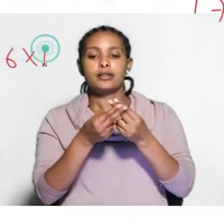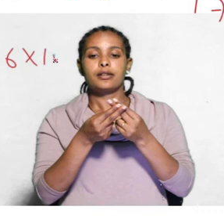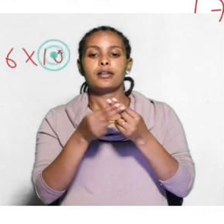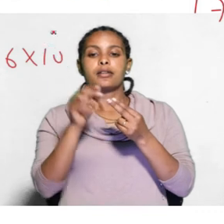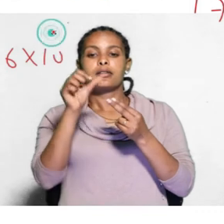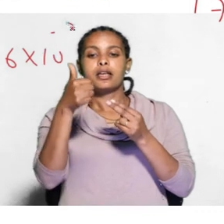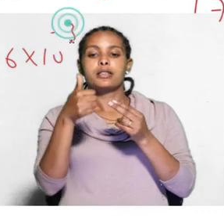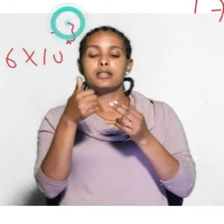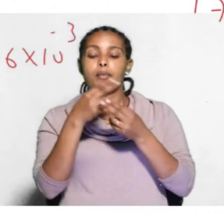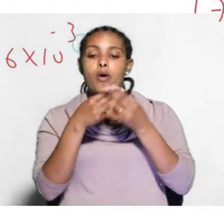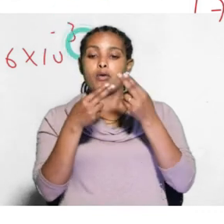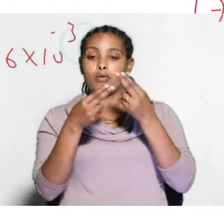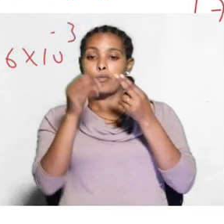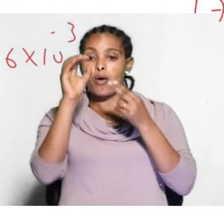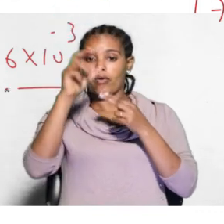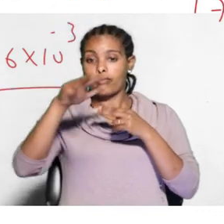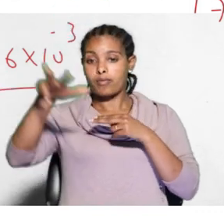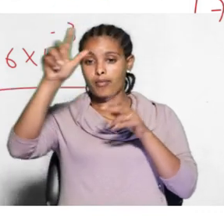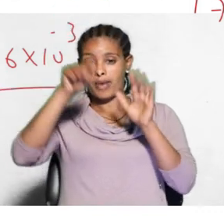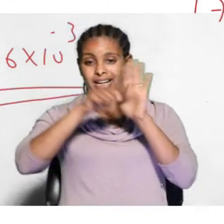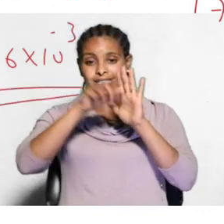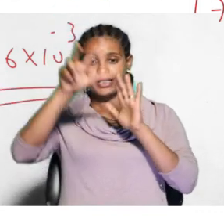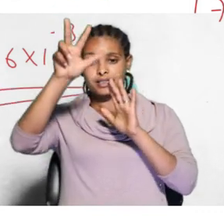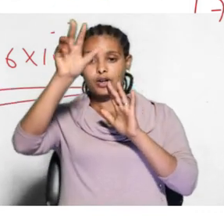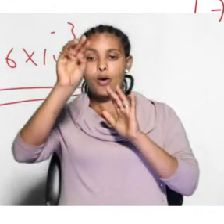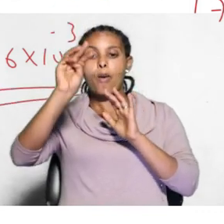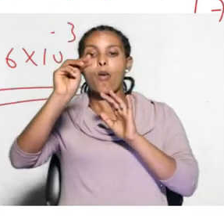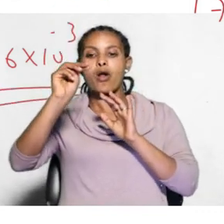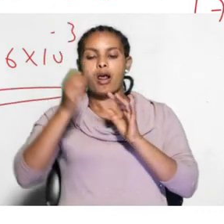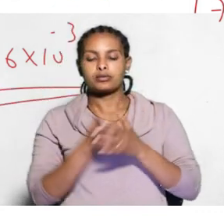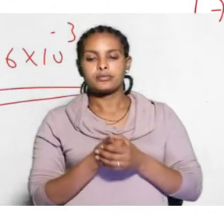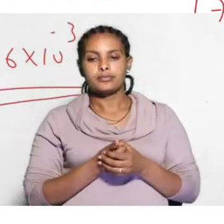times 10 to the power of minus 3 molar